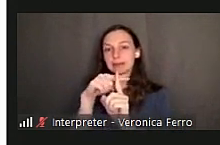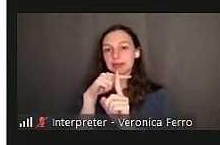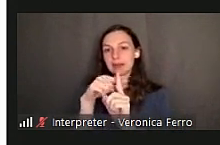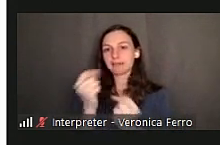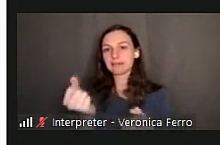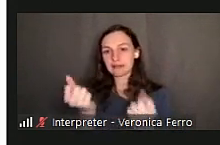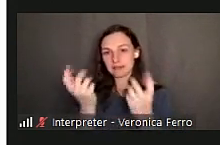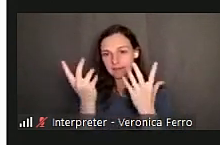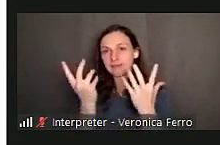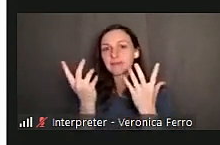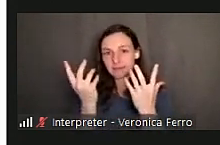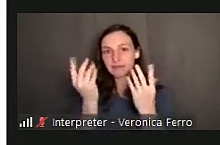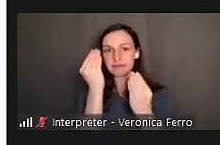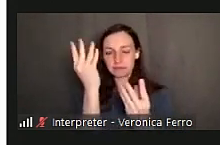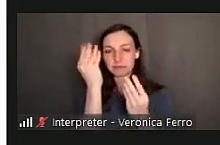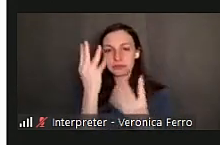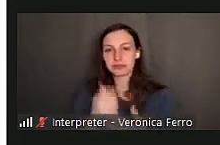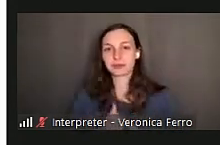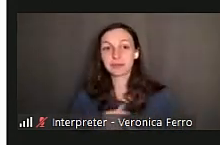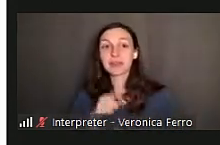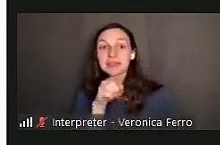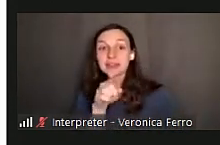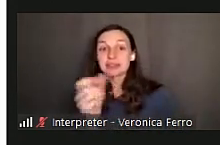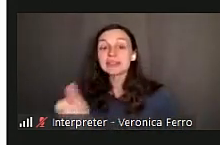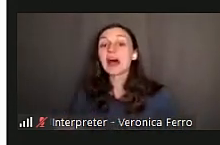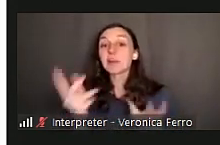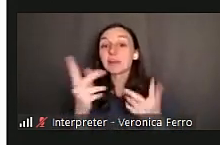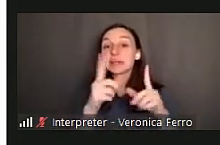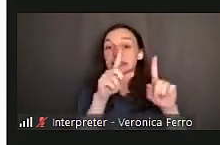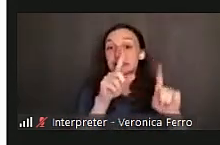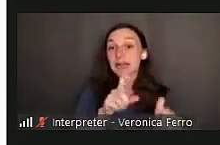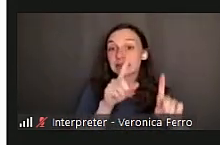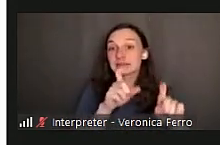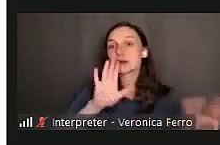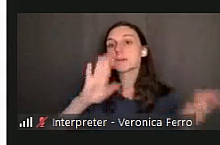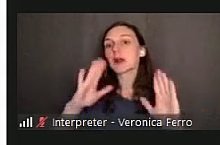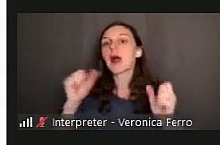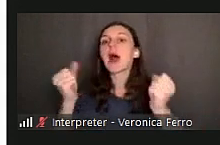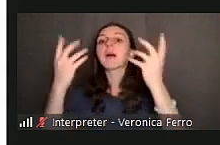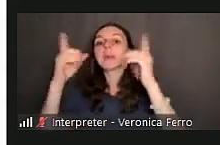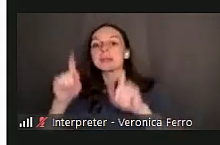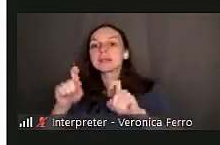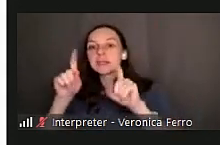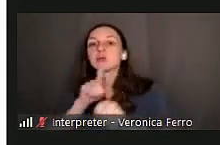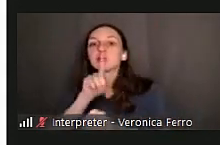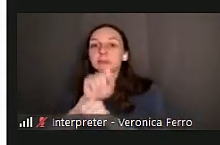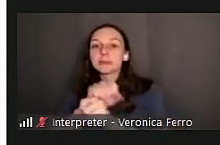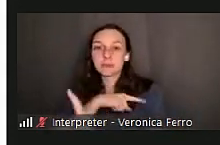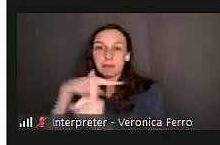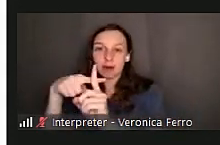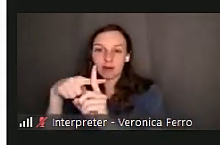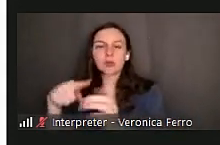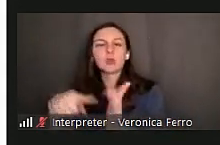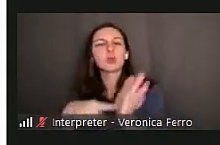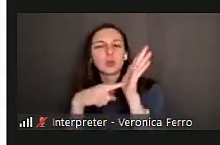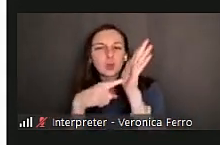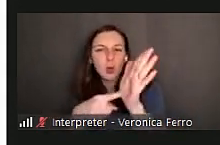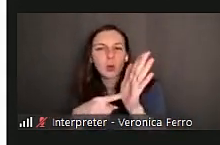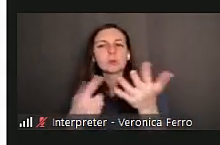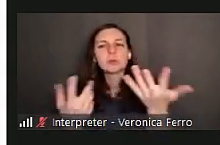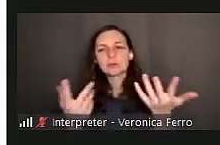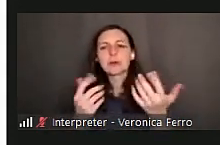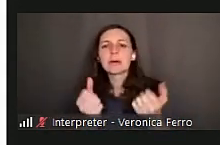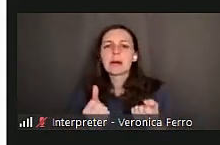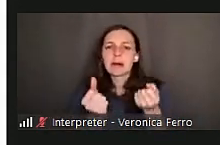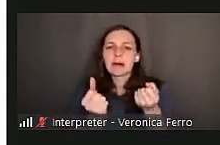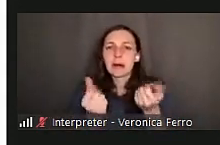are being reported to us that are positive. So this is another way for us to look at overall trends in the state. You may recall that since the beginning of